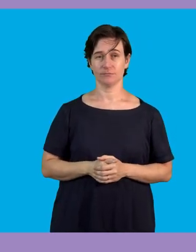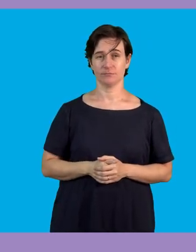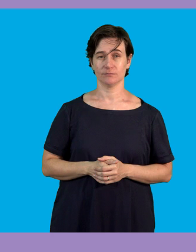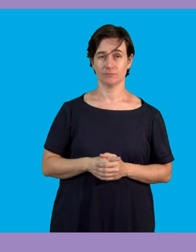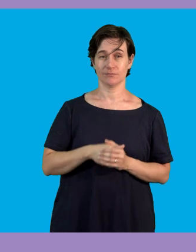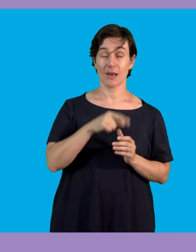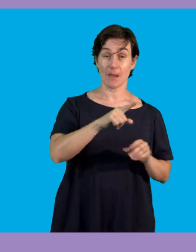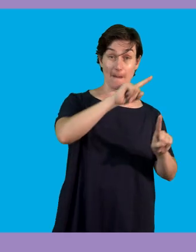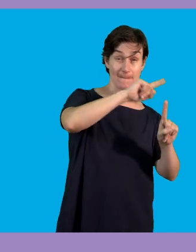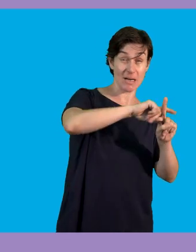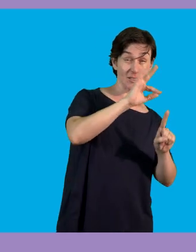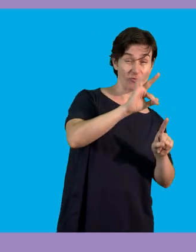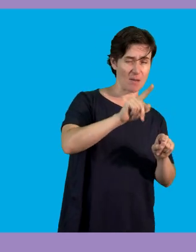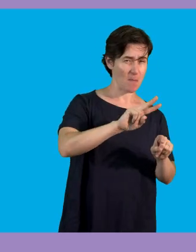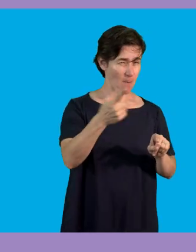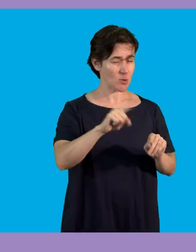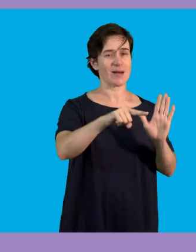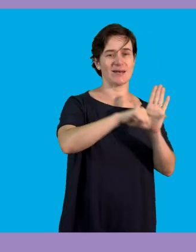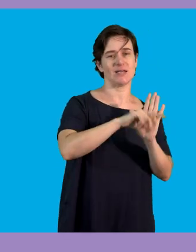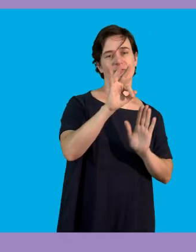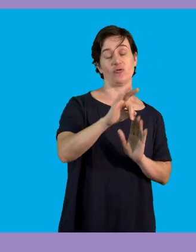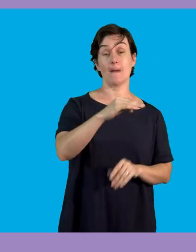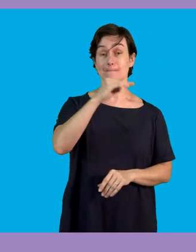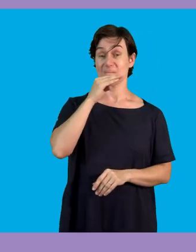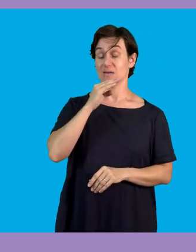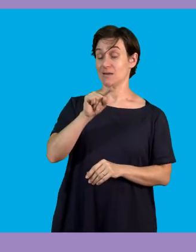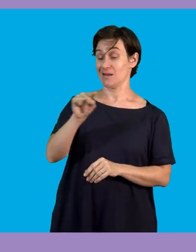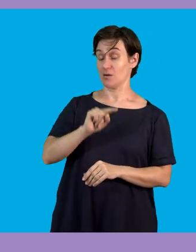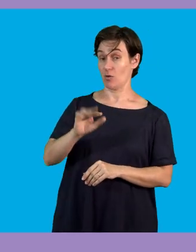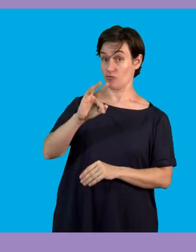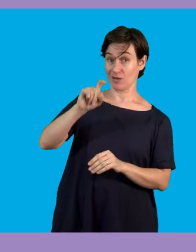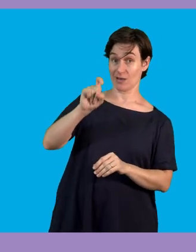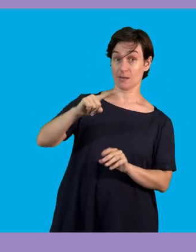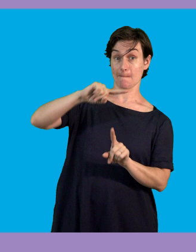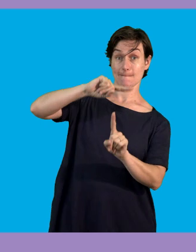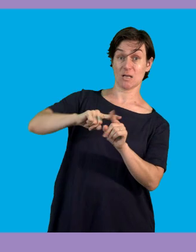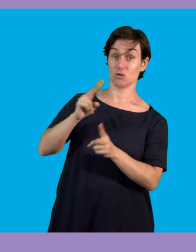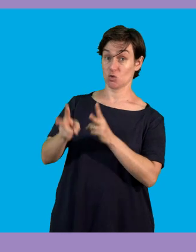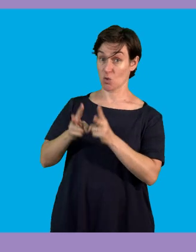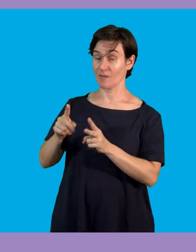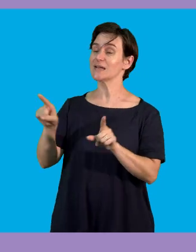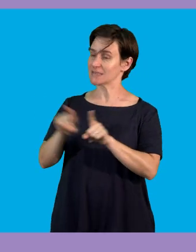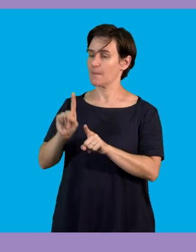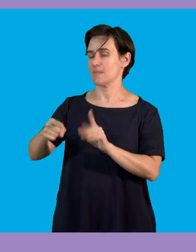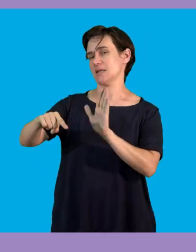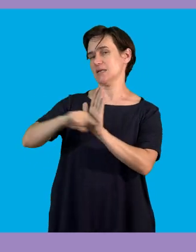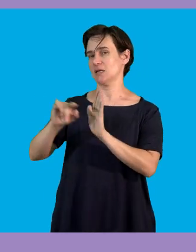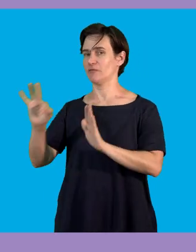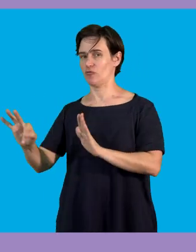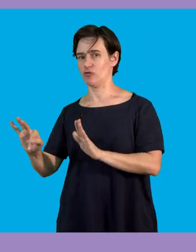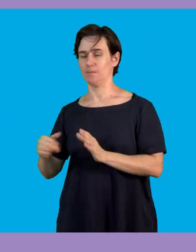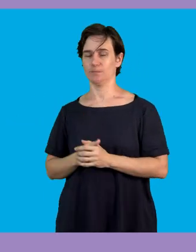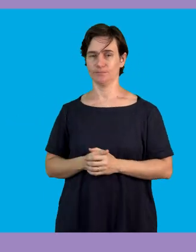additive inverse is minus 3. On the right I have 3x plus 12, and then the same additive